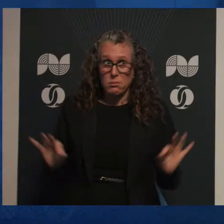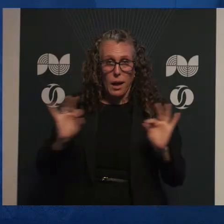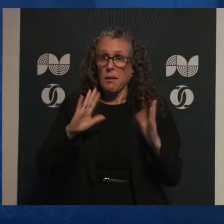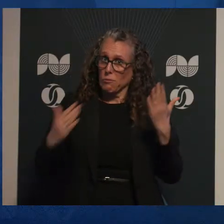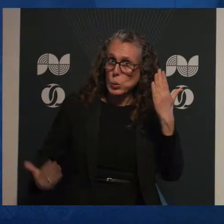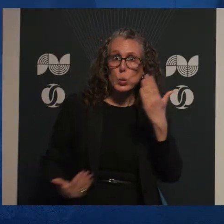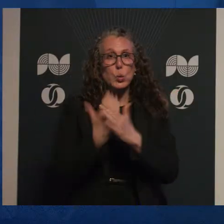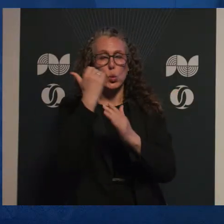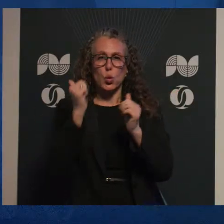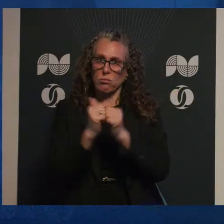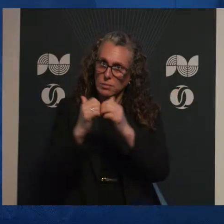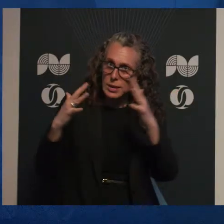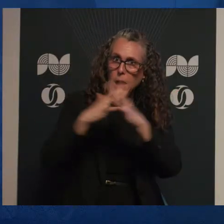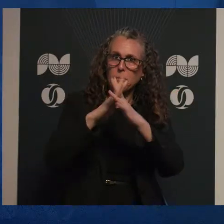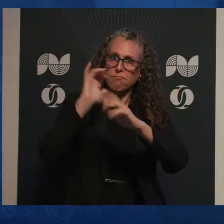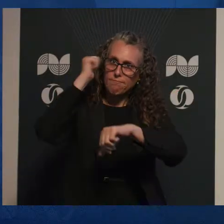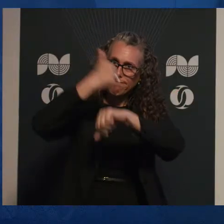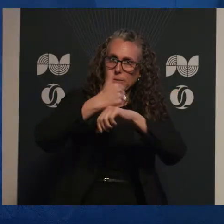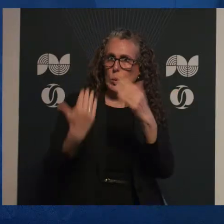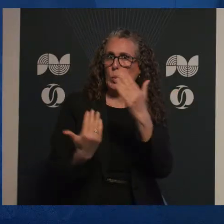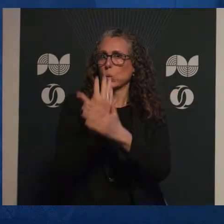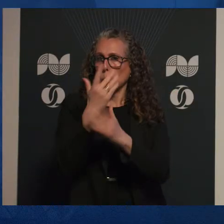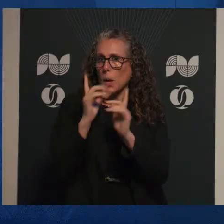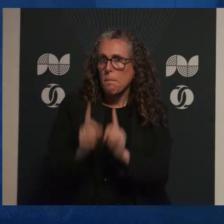before. But that said, that doesn't